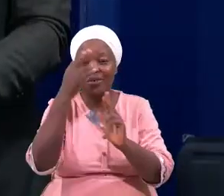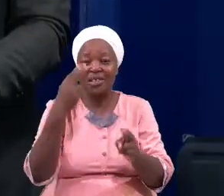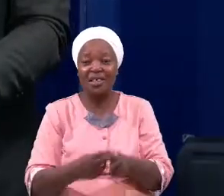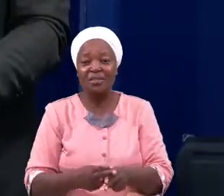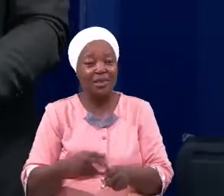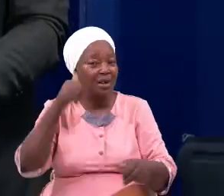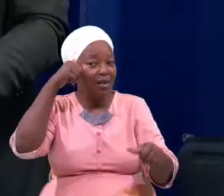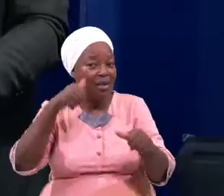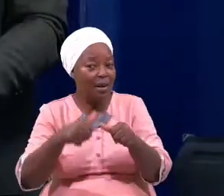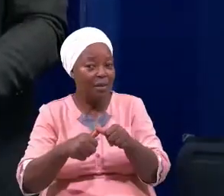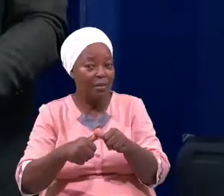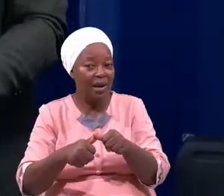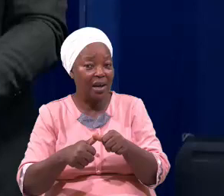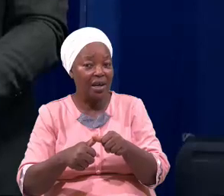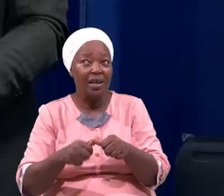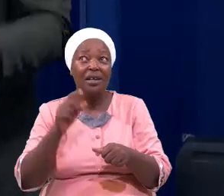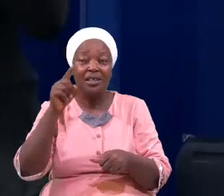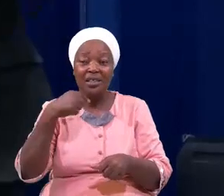Remember, it takes only one touch.